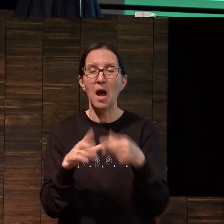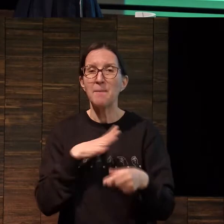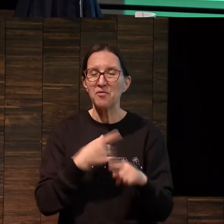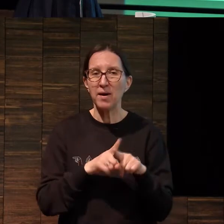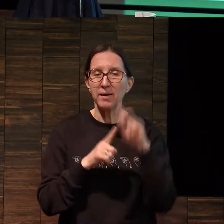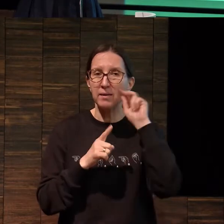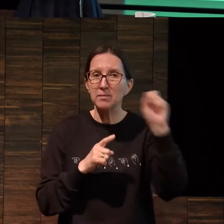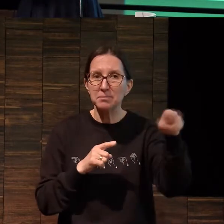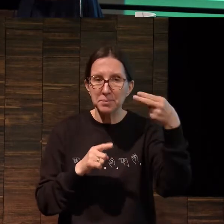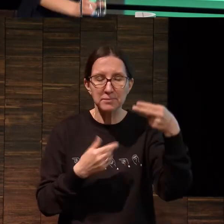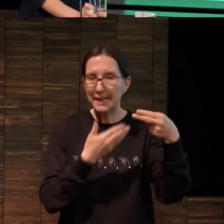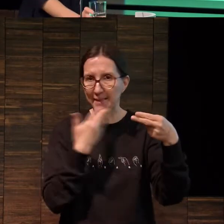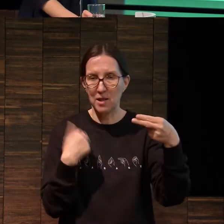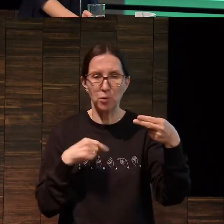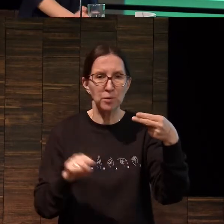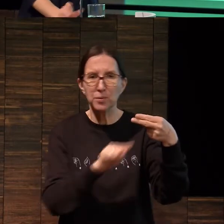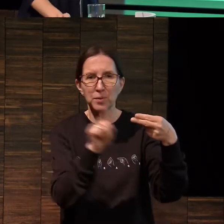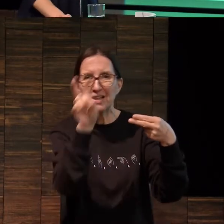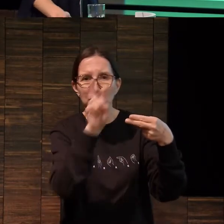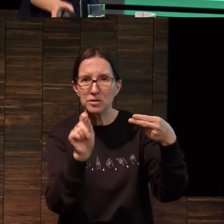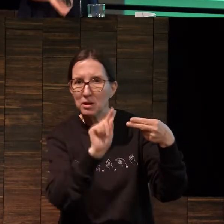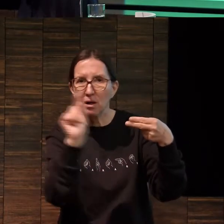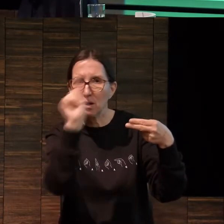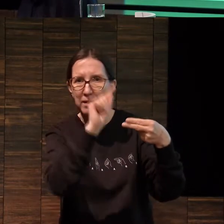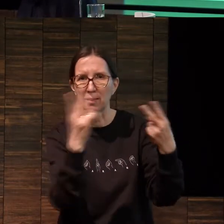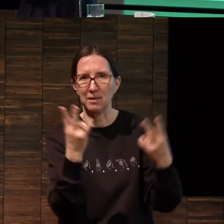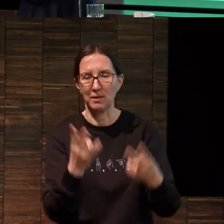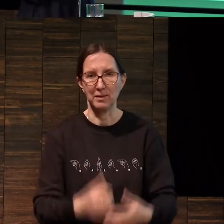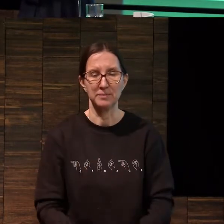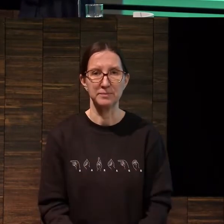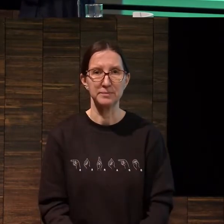be highlighted. It doesn't always happen.